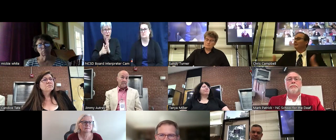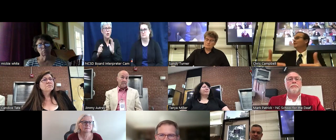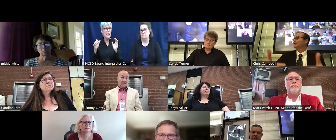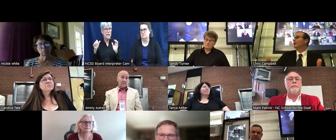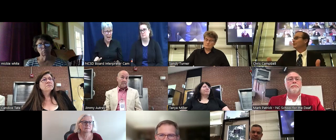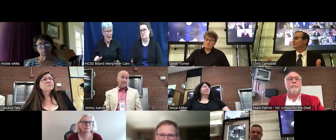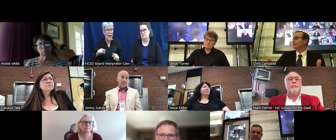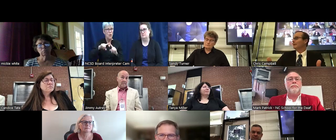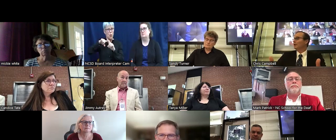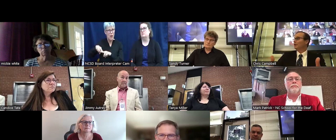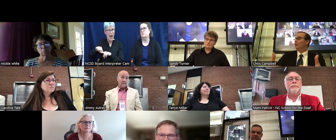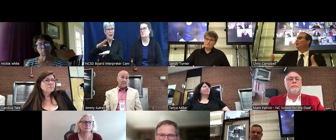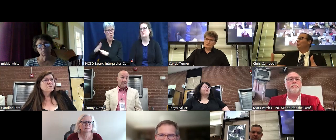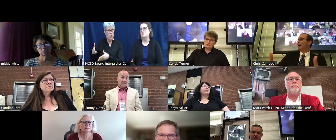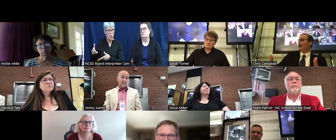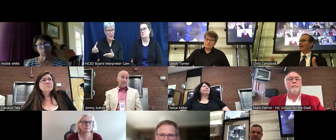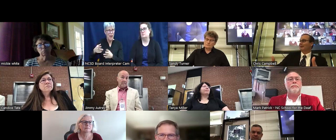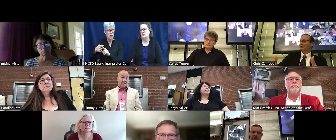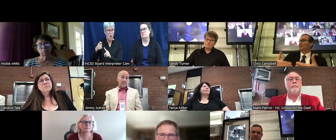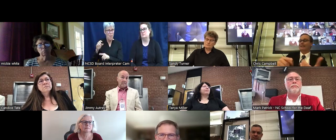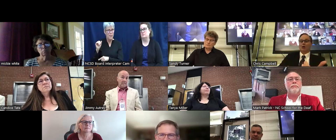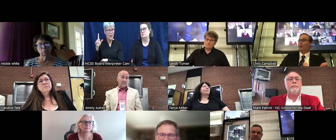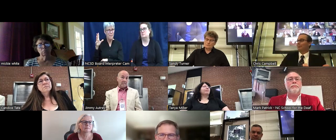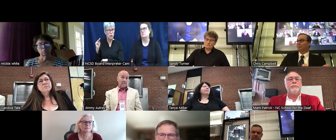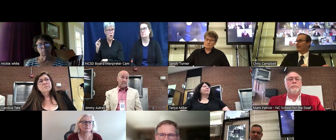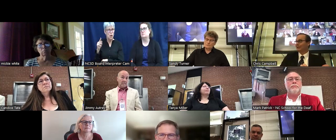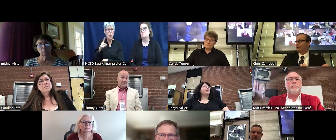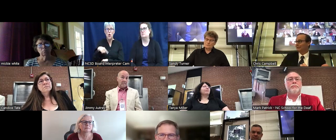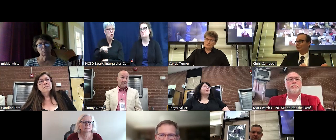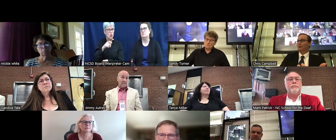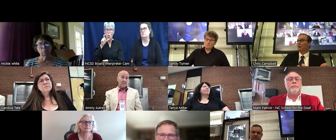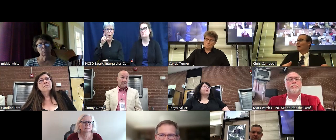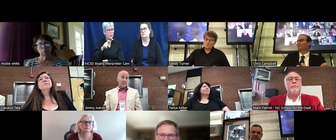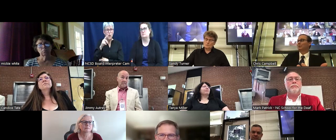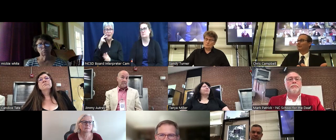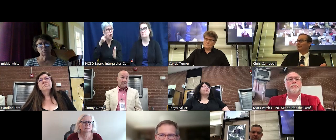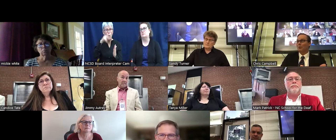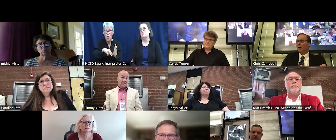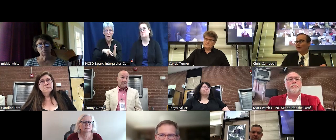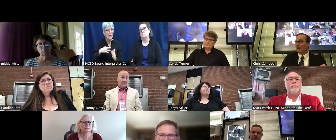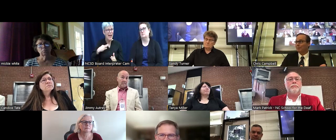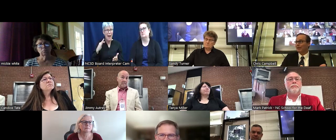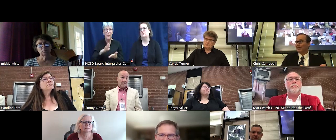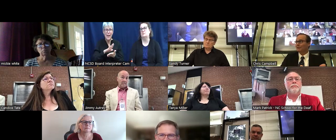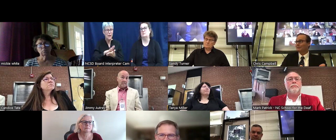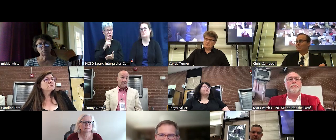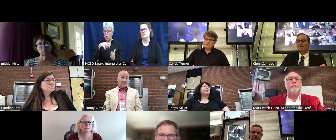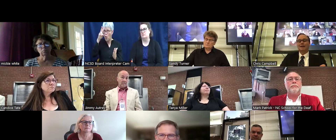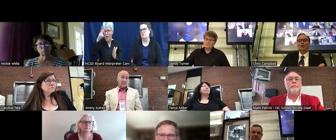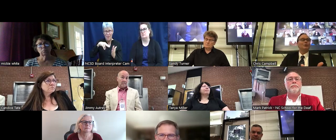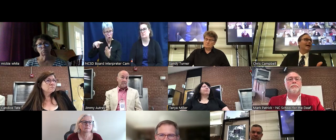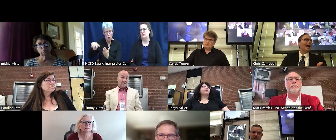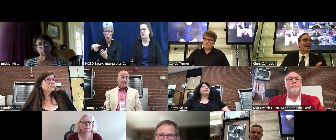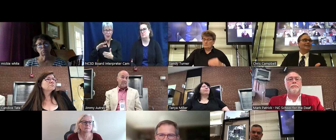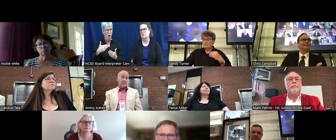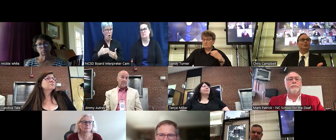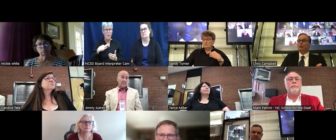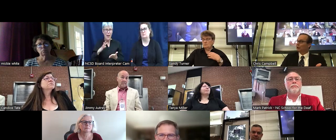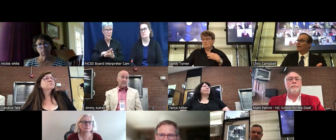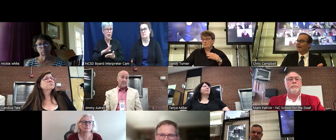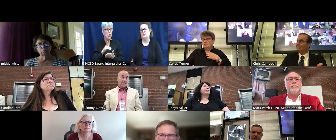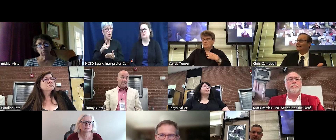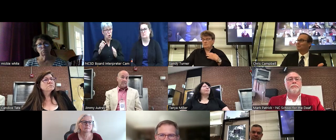the administration. You do not have to see all applications. You don't have to review all the applications. You can ask